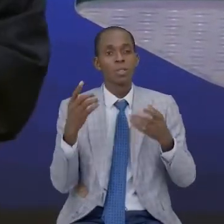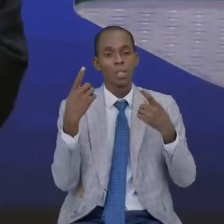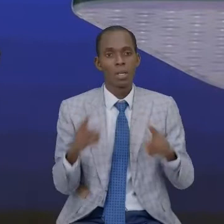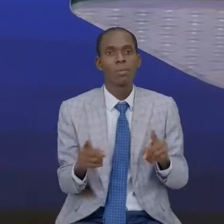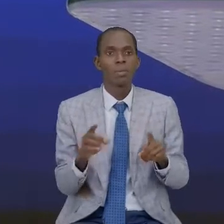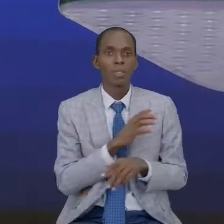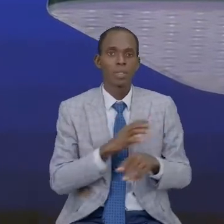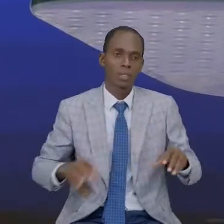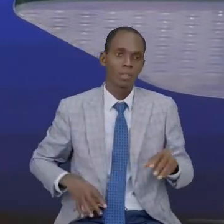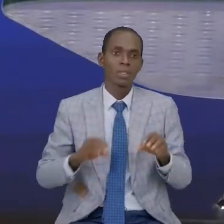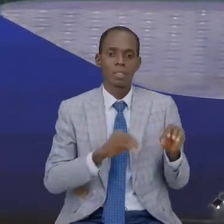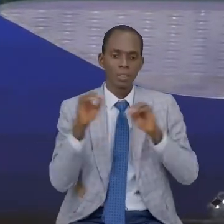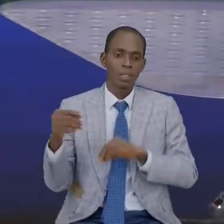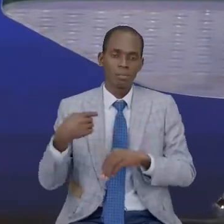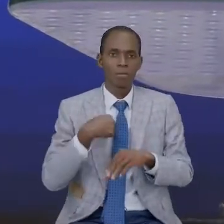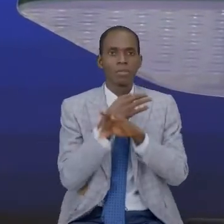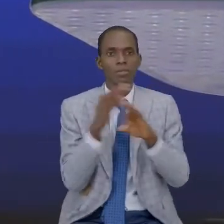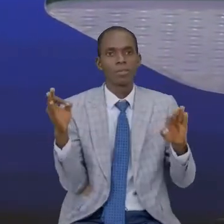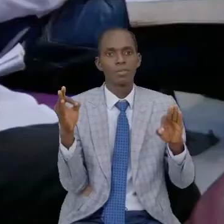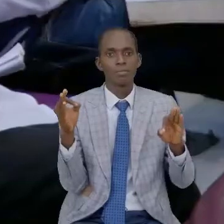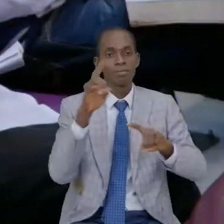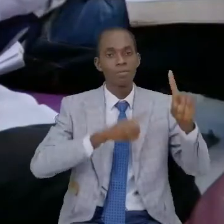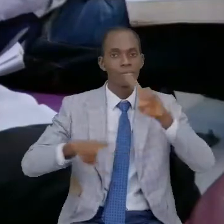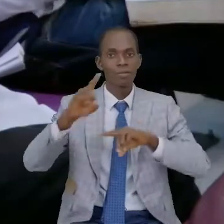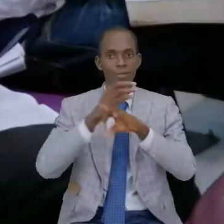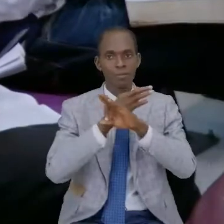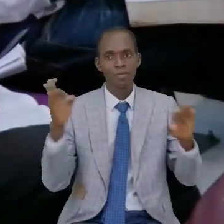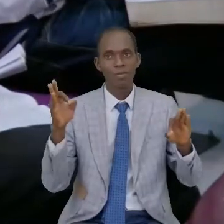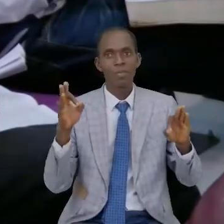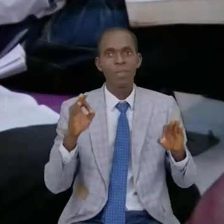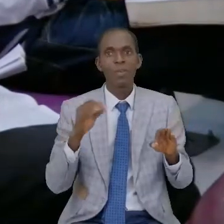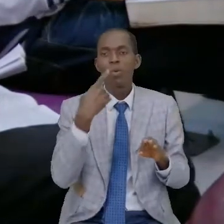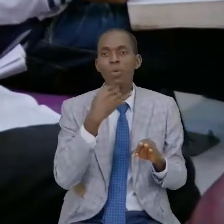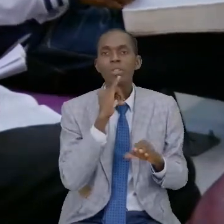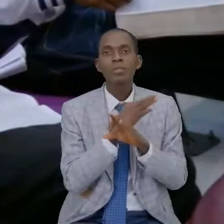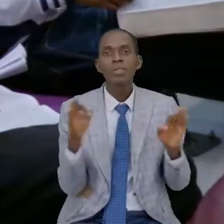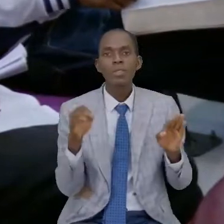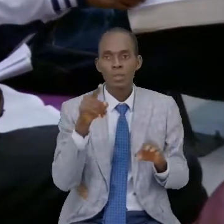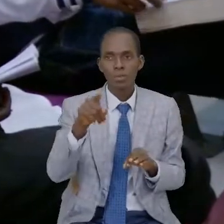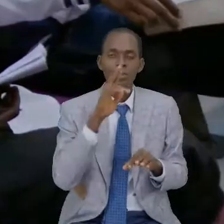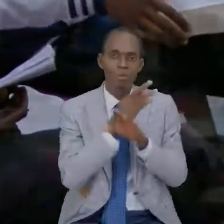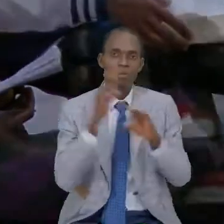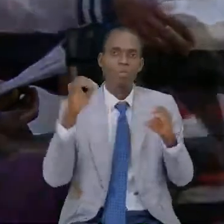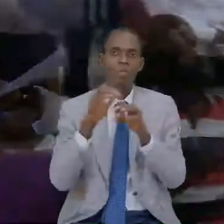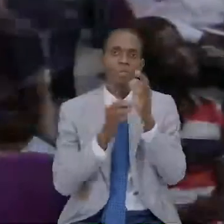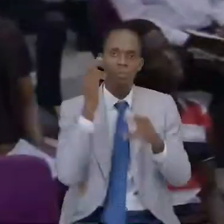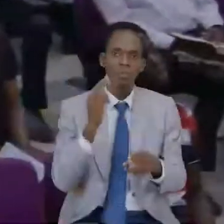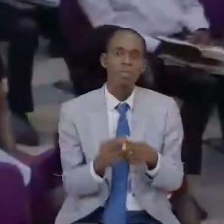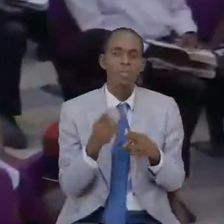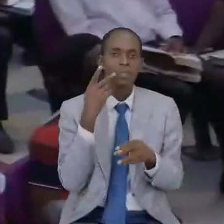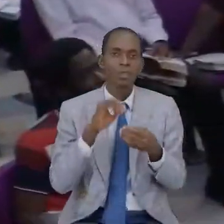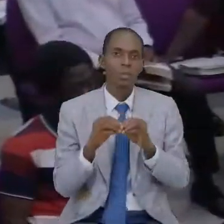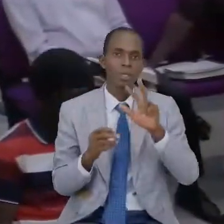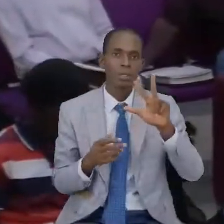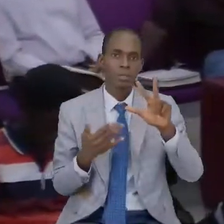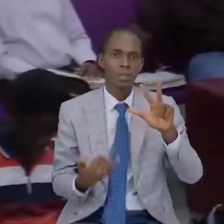happened, Christ set me free. Free. I'm talking about you. Free.